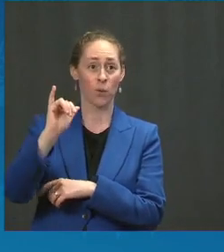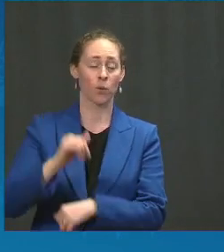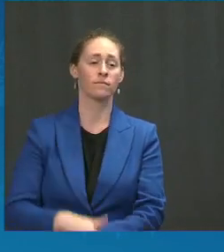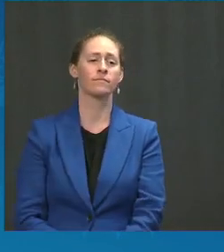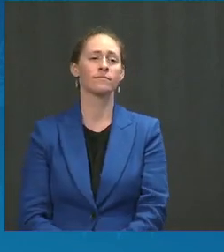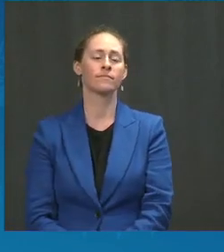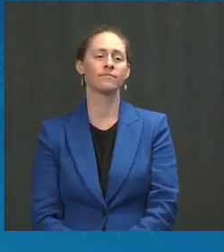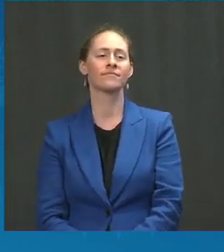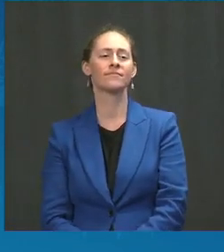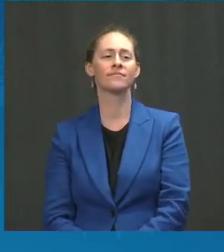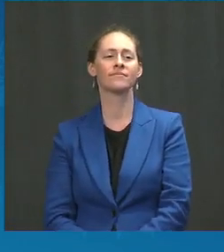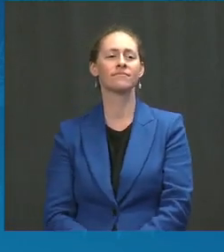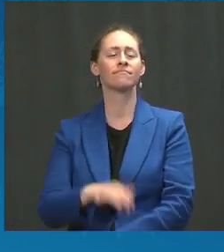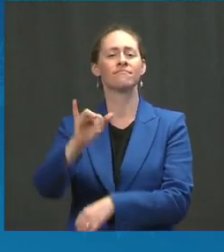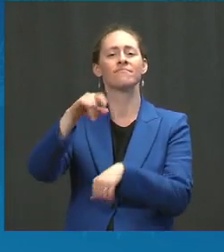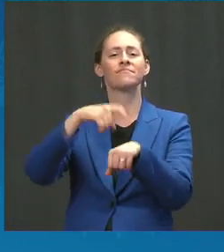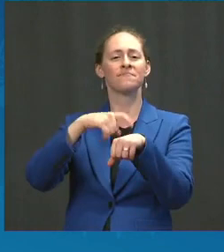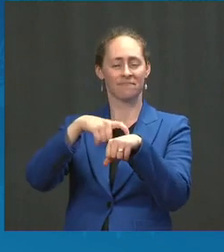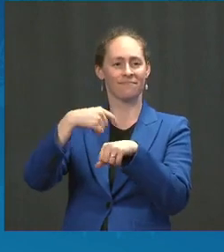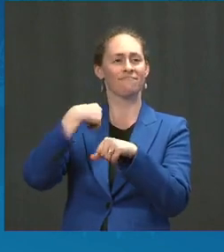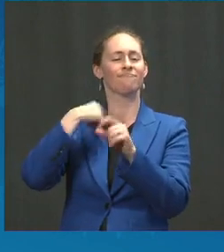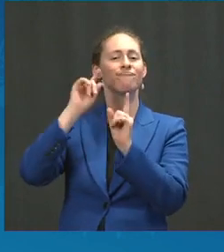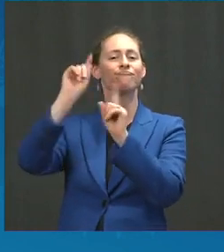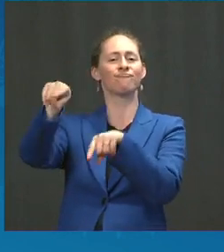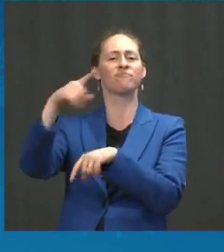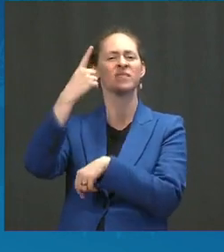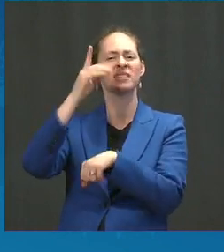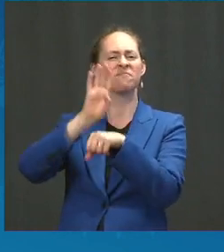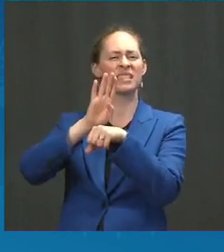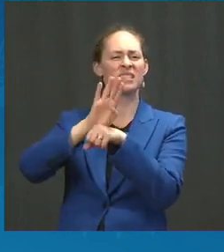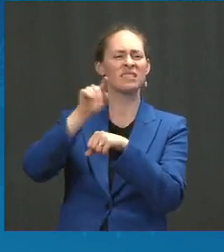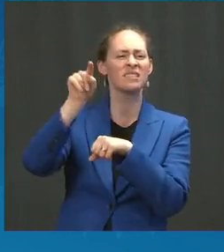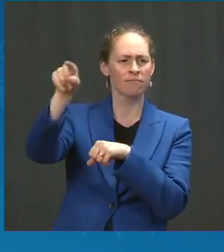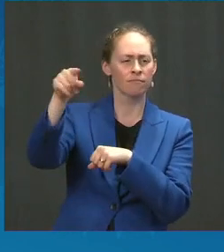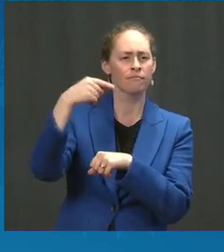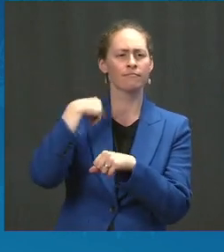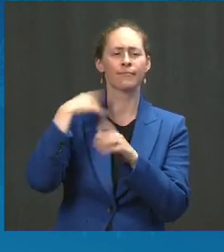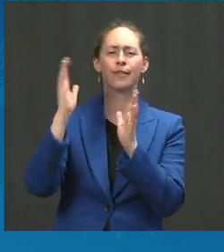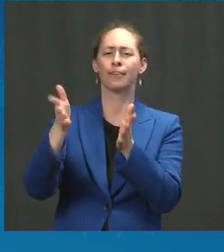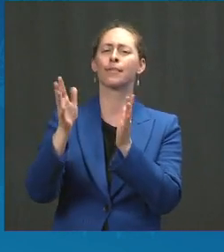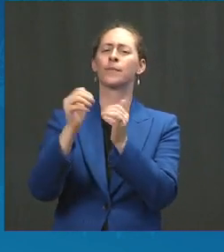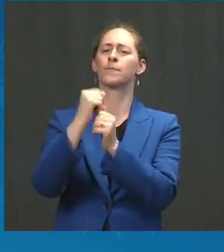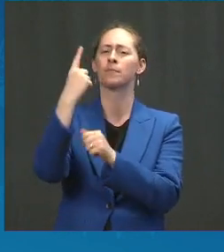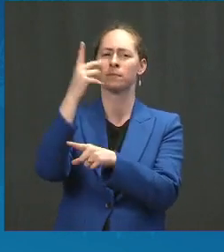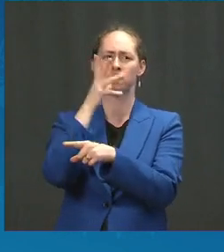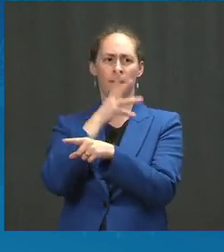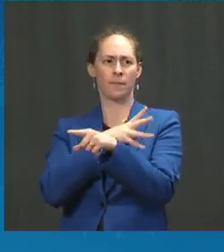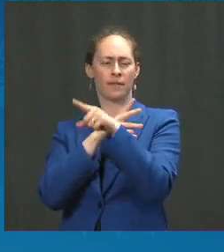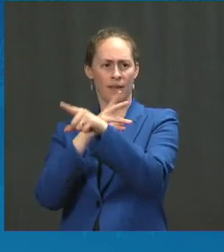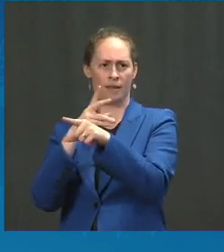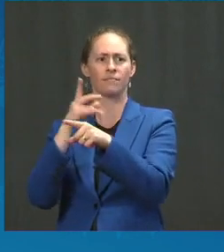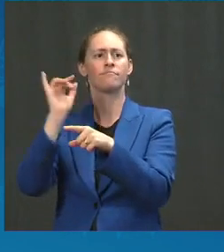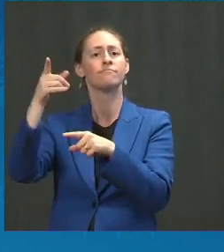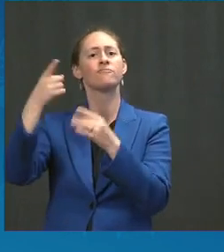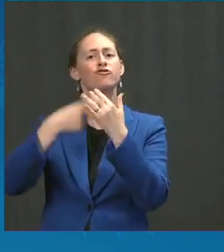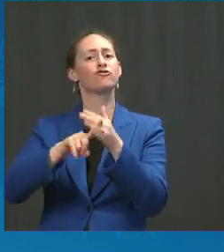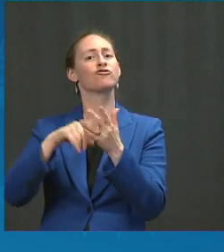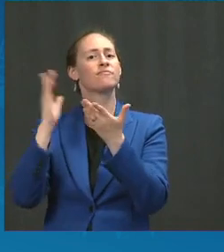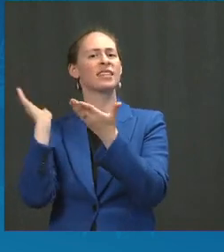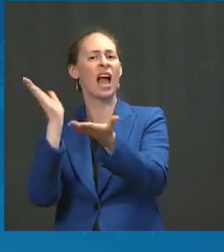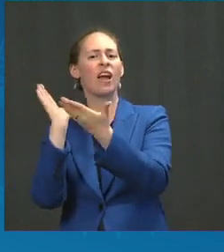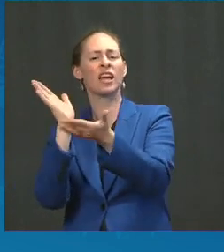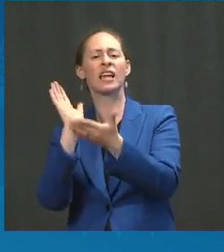Company. And there I met with a woman who started a catering company, like